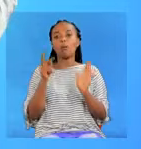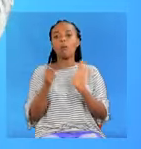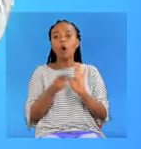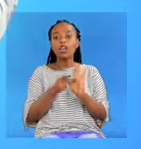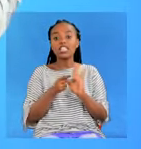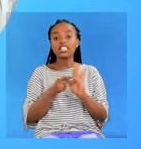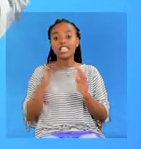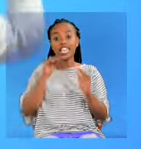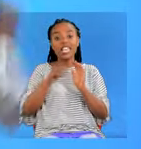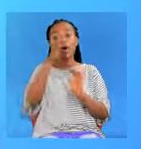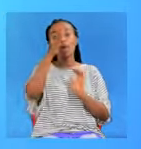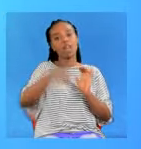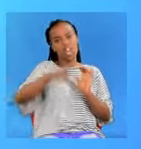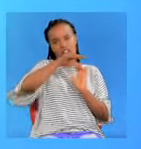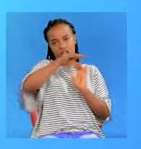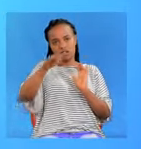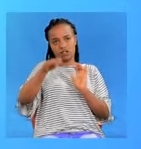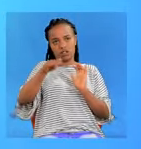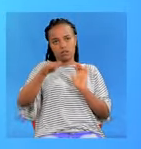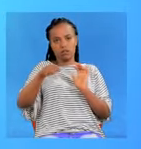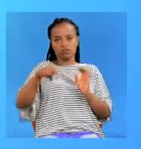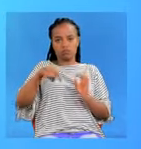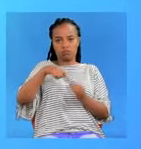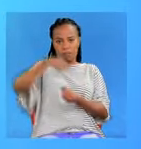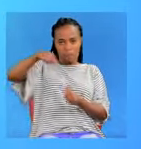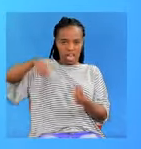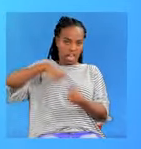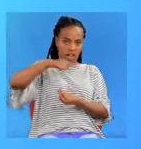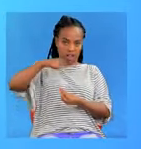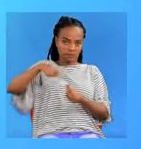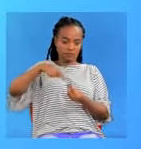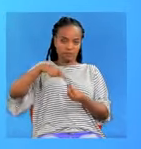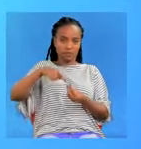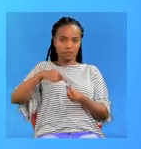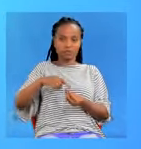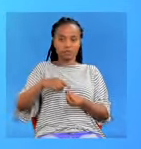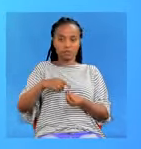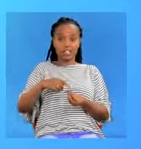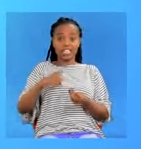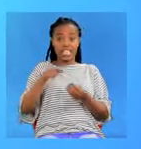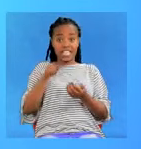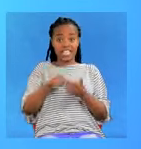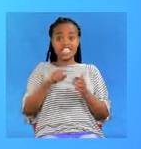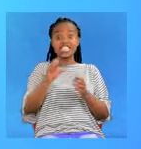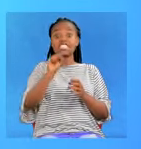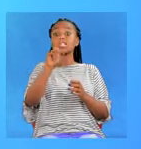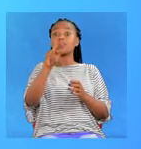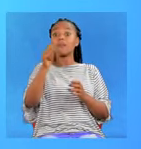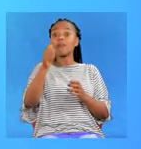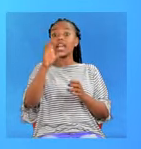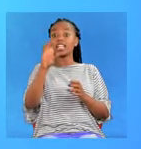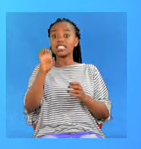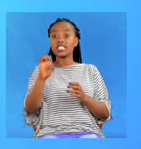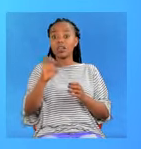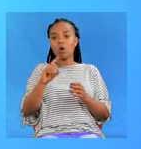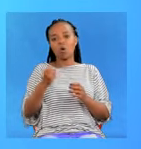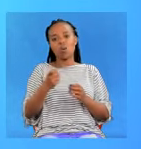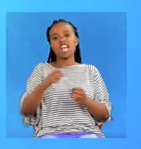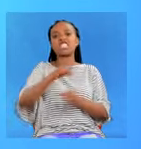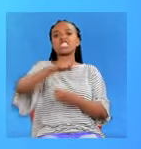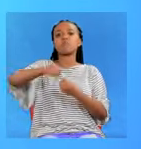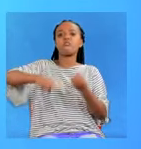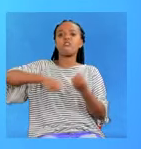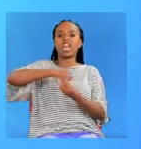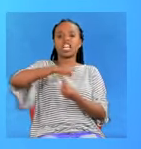a plane. It must be in a plane. If it is in space, it becomes a sphere. So here the